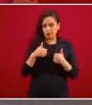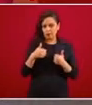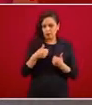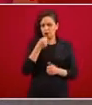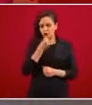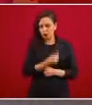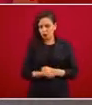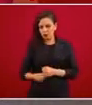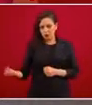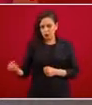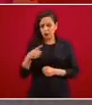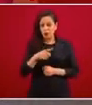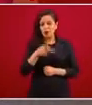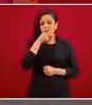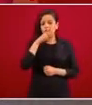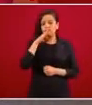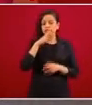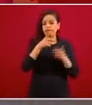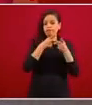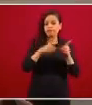like in any other community,